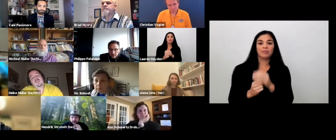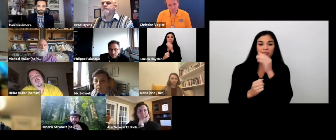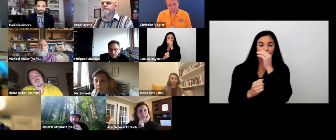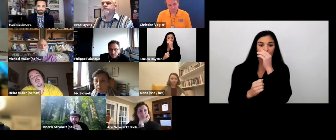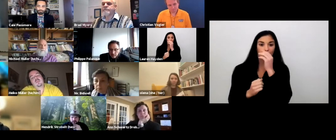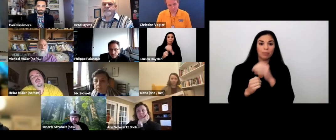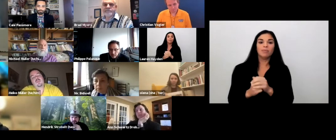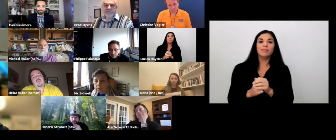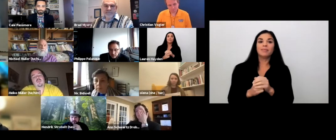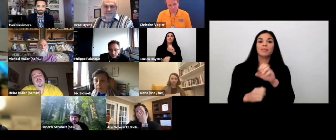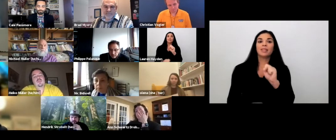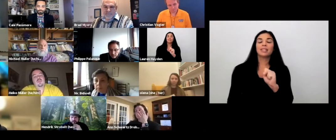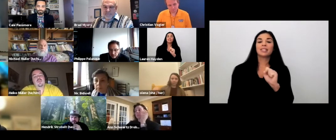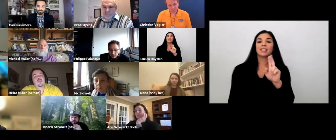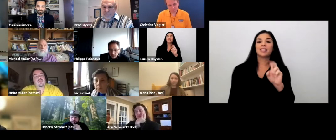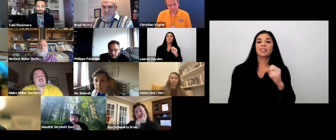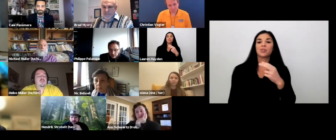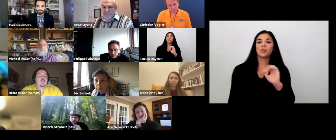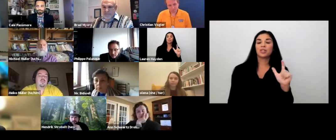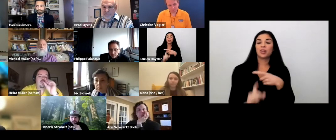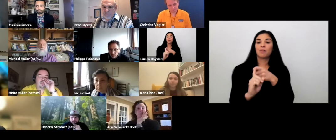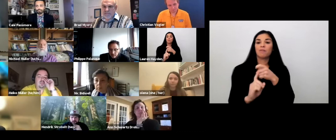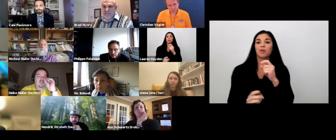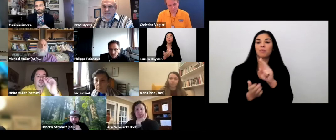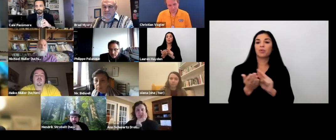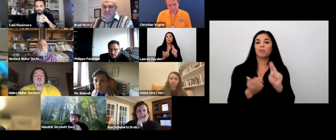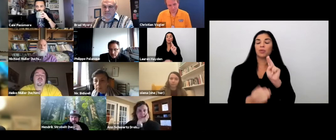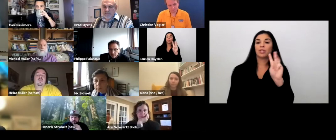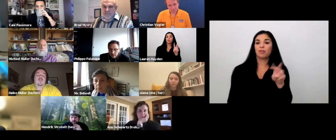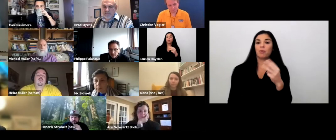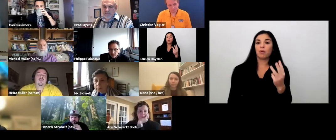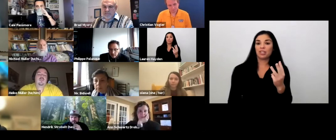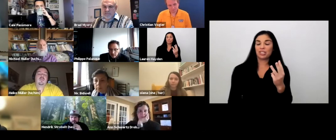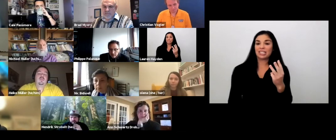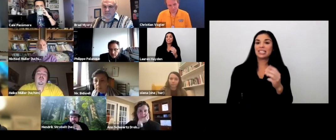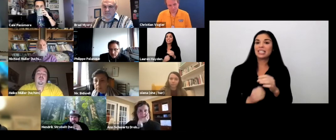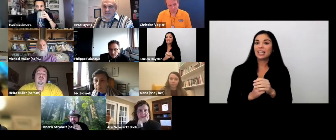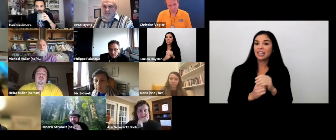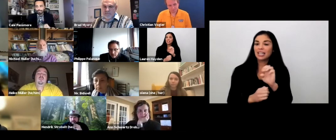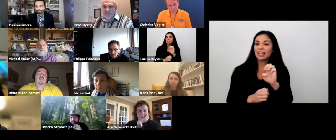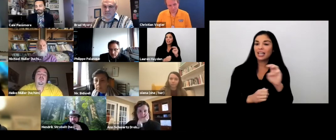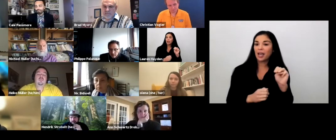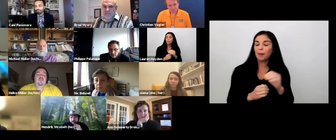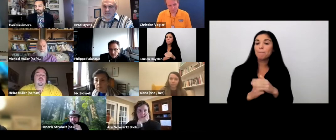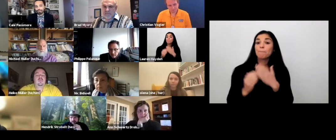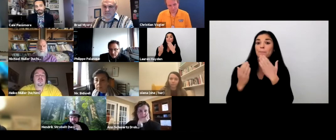This is Sushil Oswald from the University of Washington, he, him. Thanks for